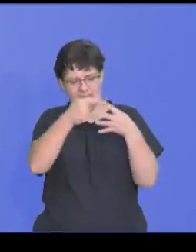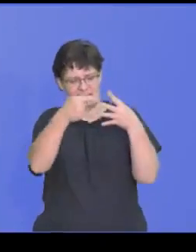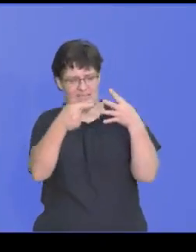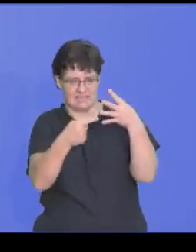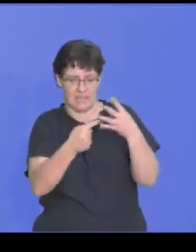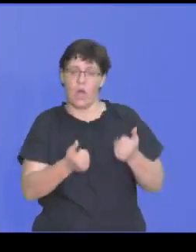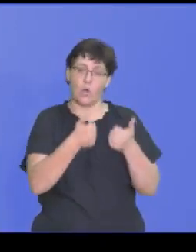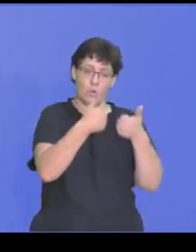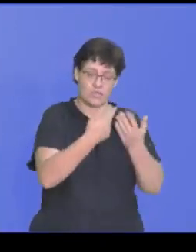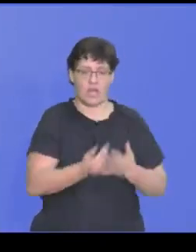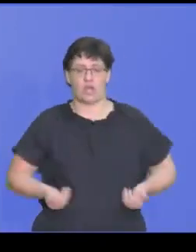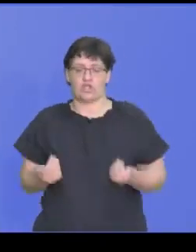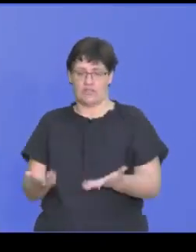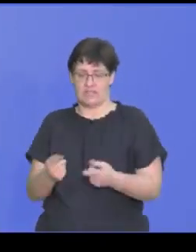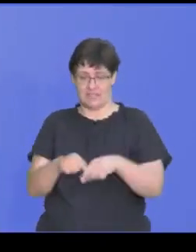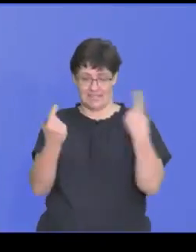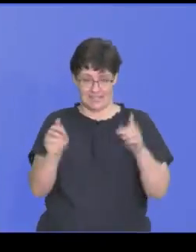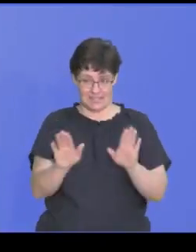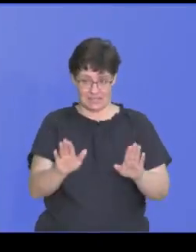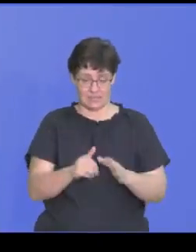goods and services